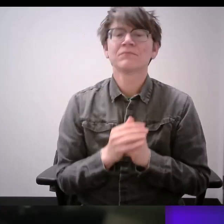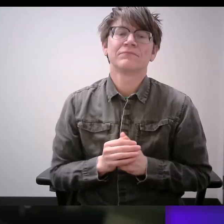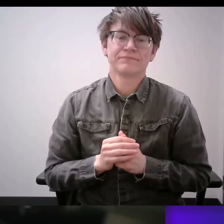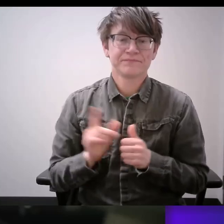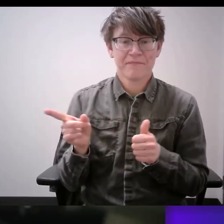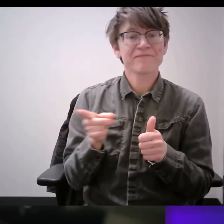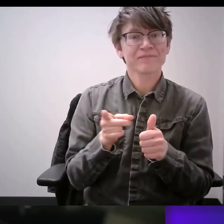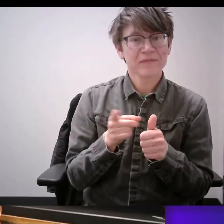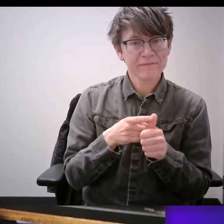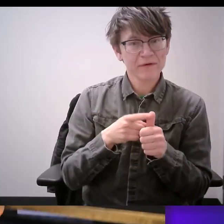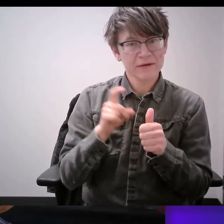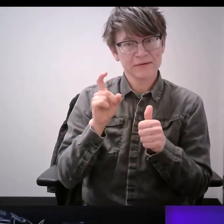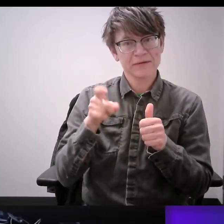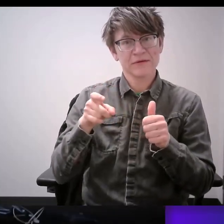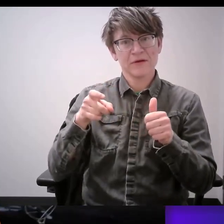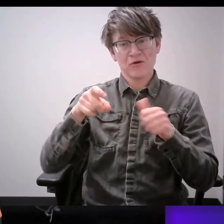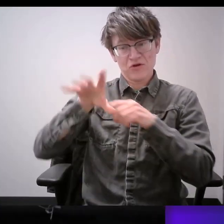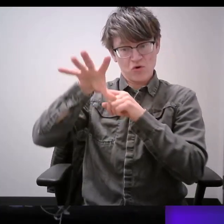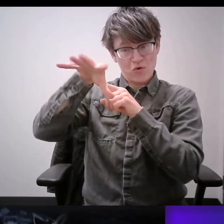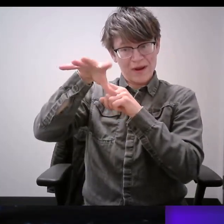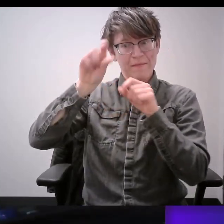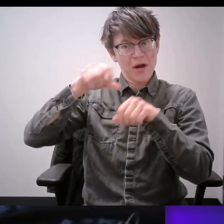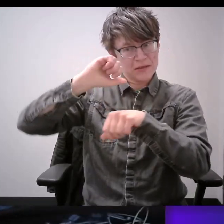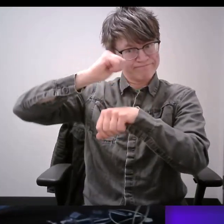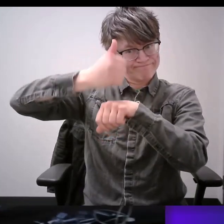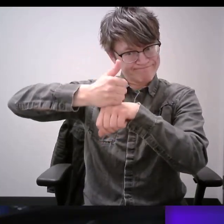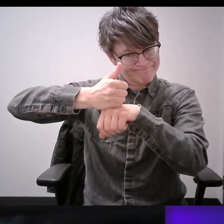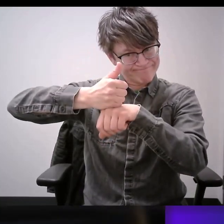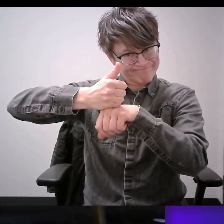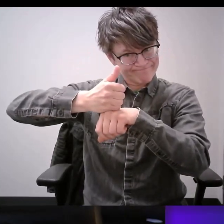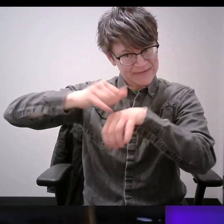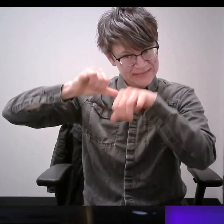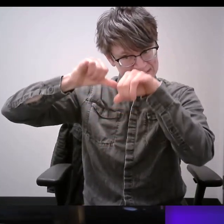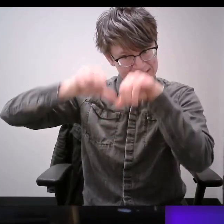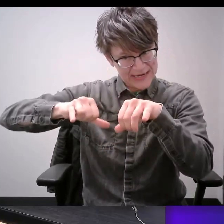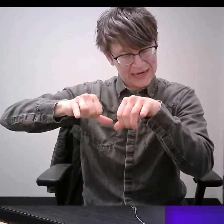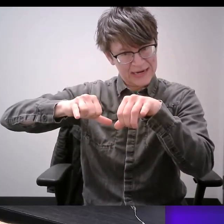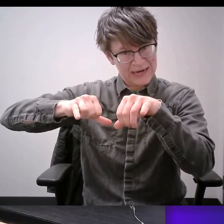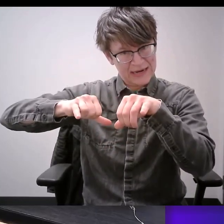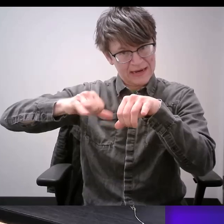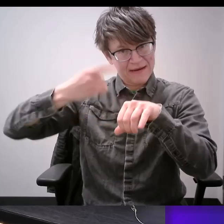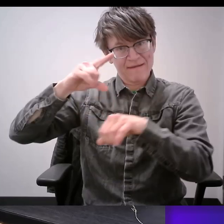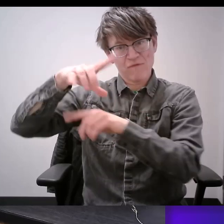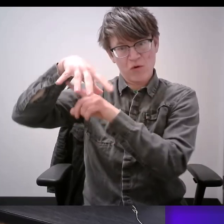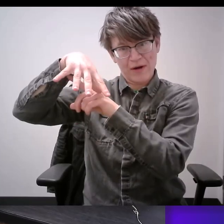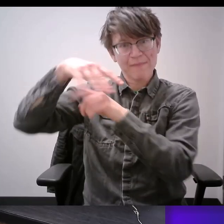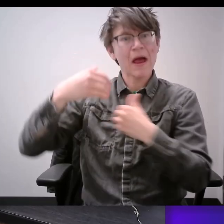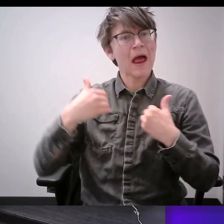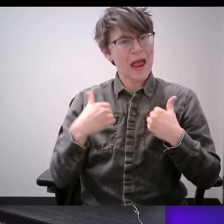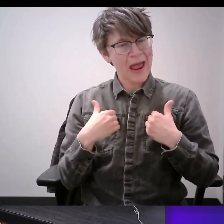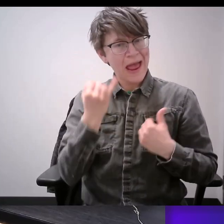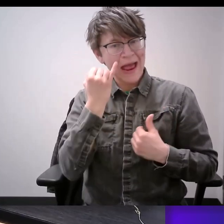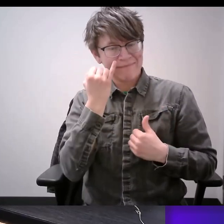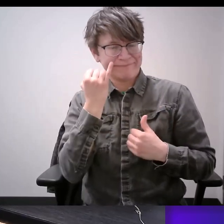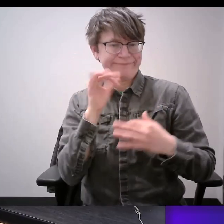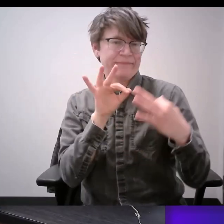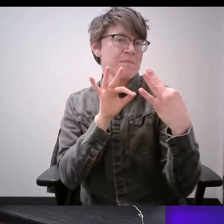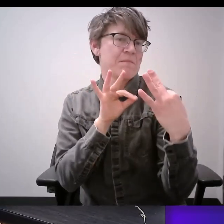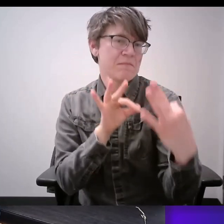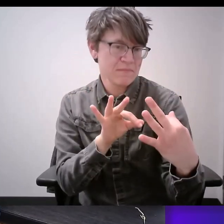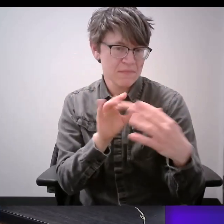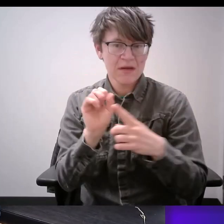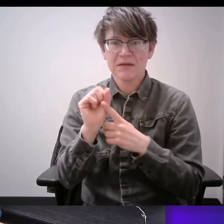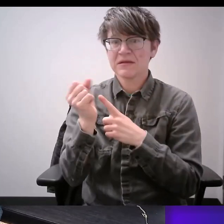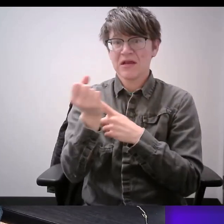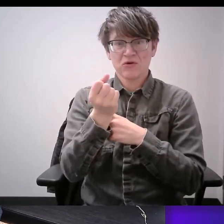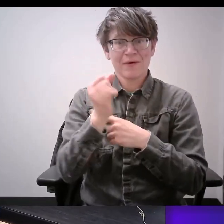First, keep it steady. Now essentially you need a tripod or some sort of stable surface for your camera. Here I had the ideal situation in that I could